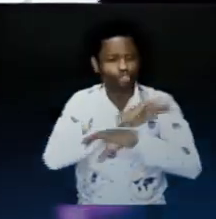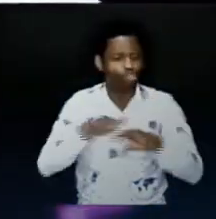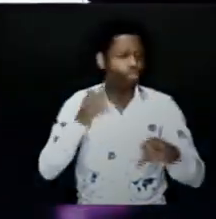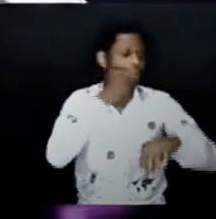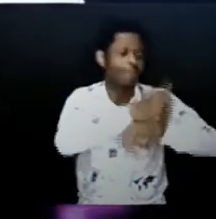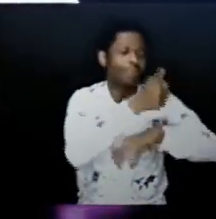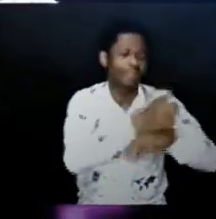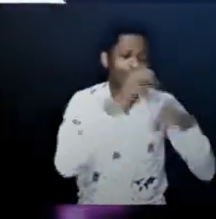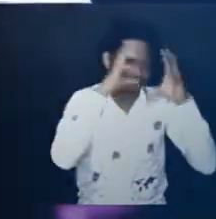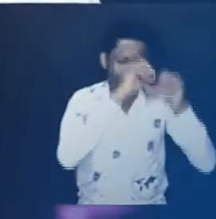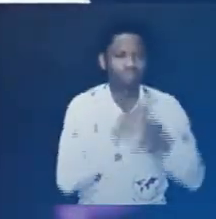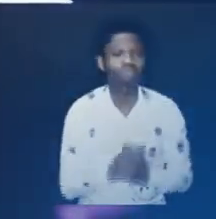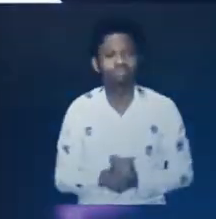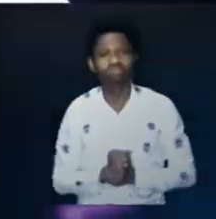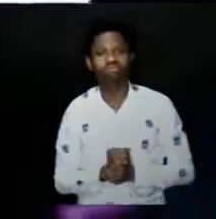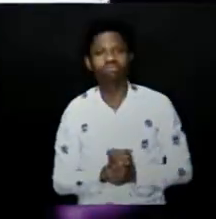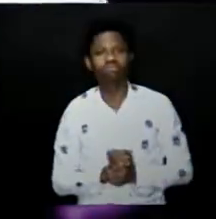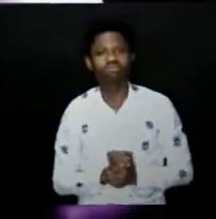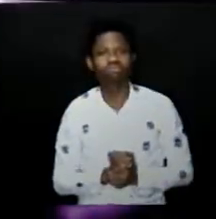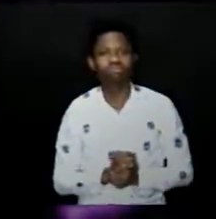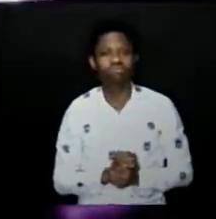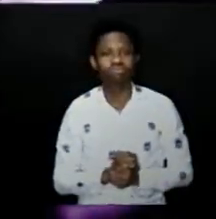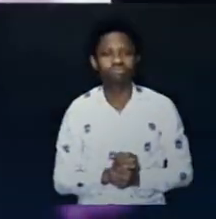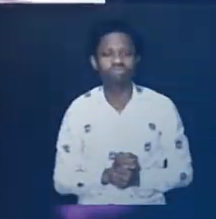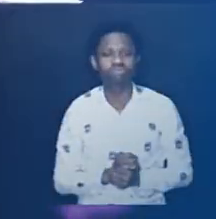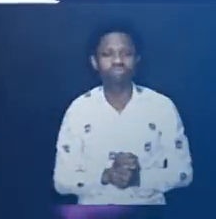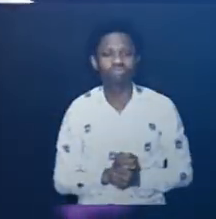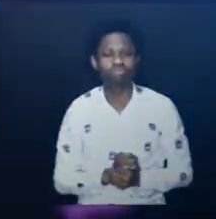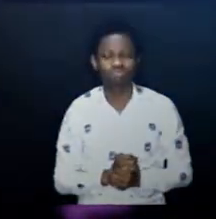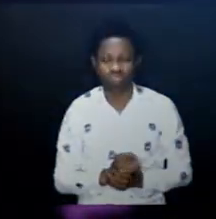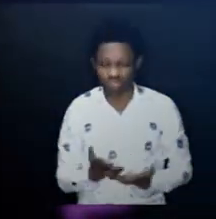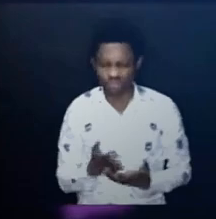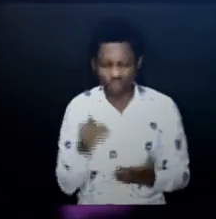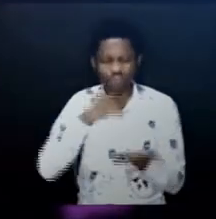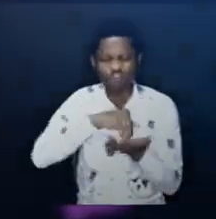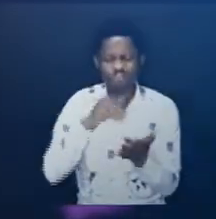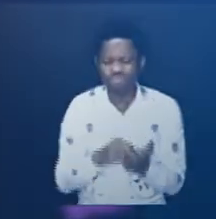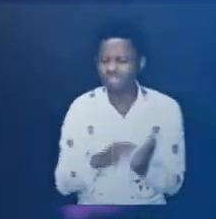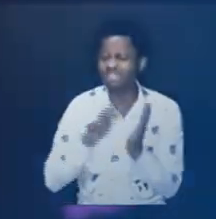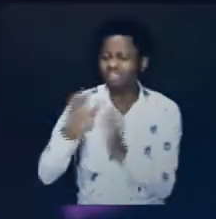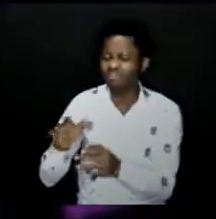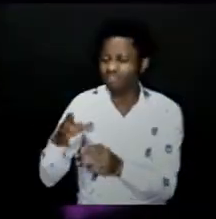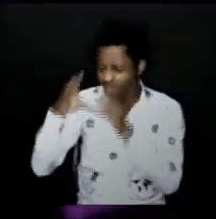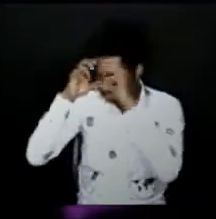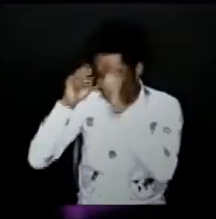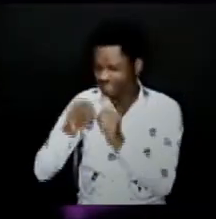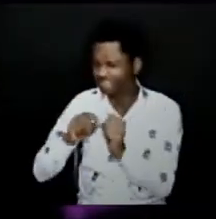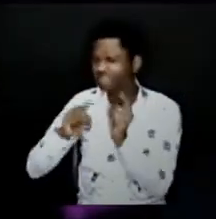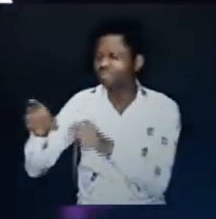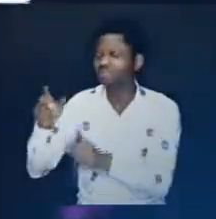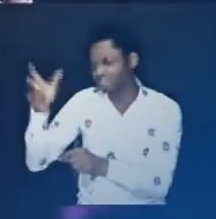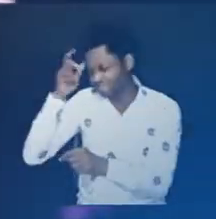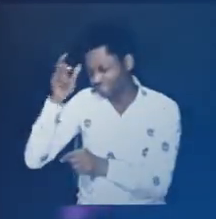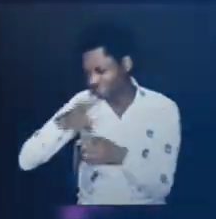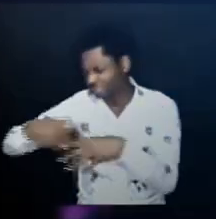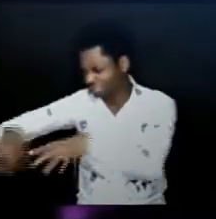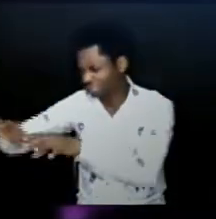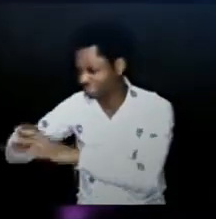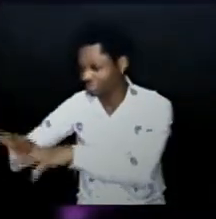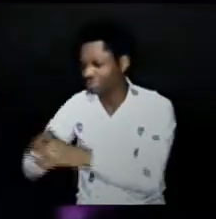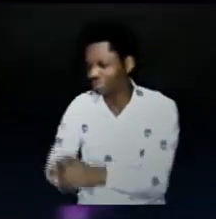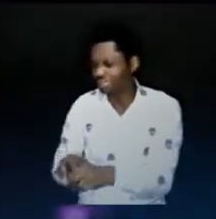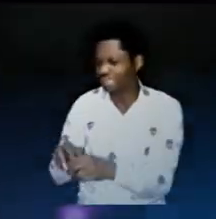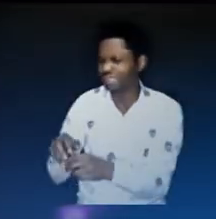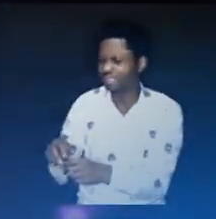we just leave our presidents and our leaders in the hands of the forces of darkness. And some of them are so helpless.